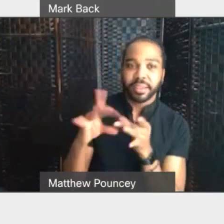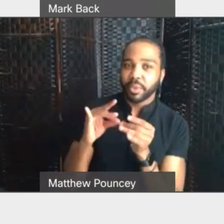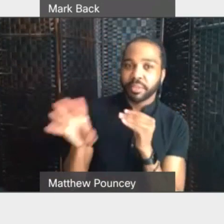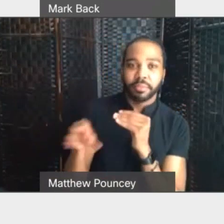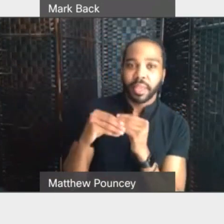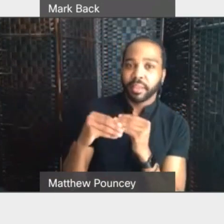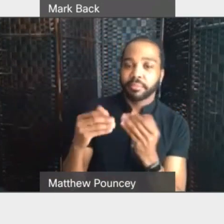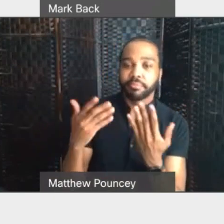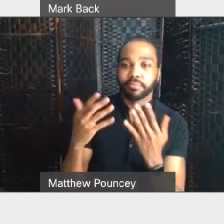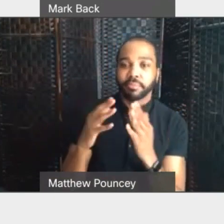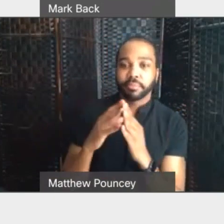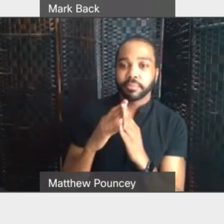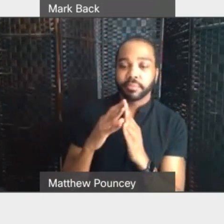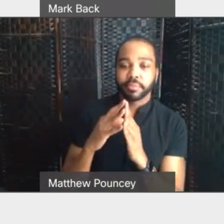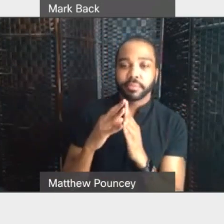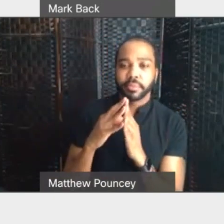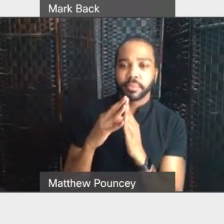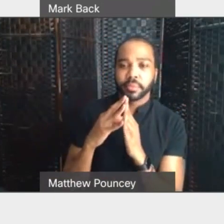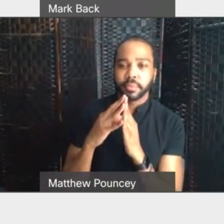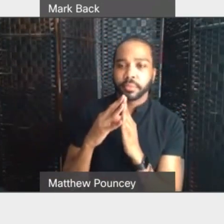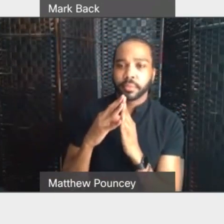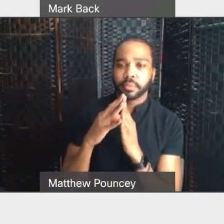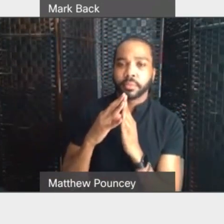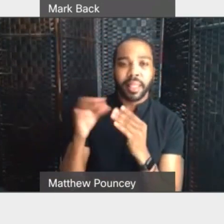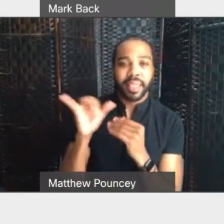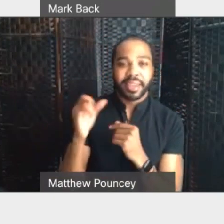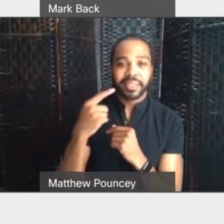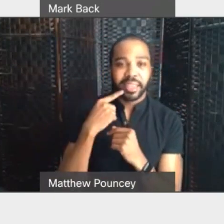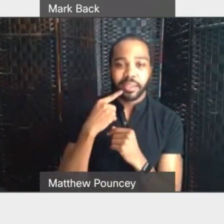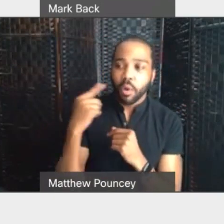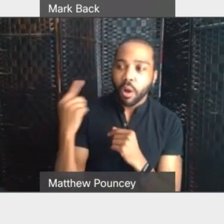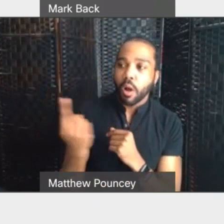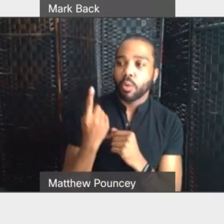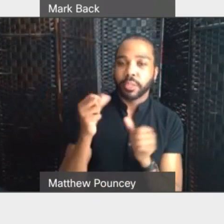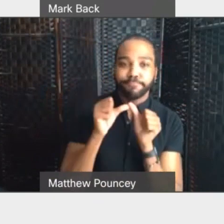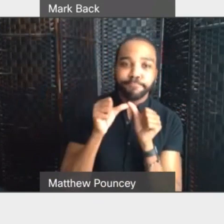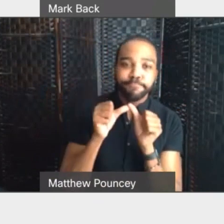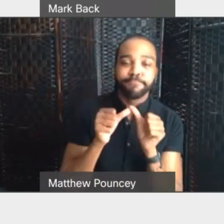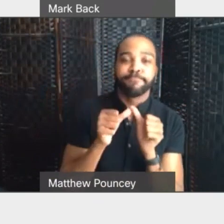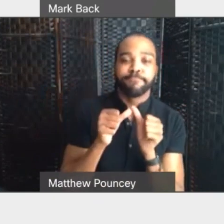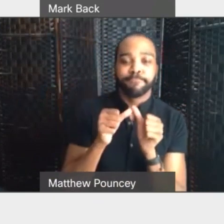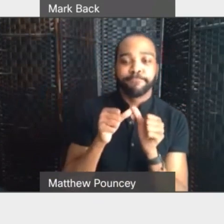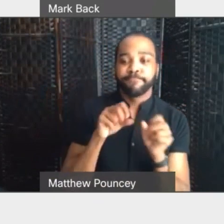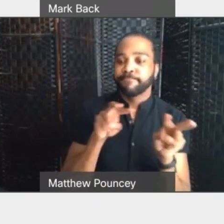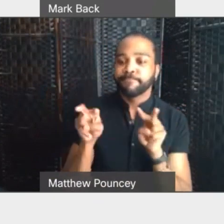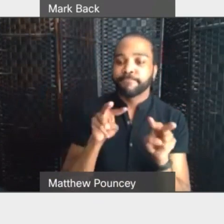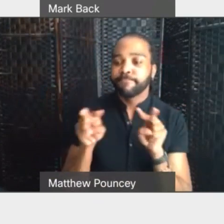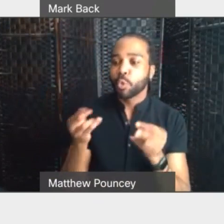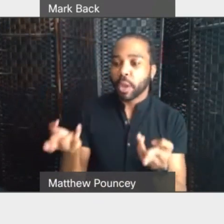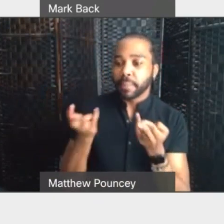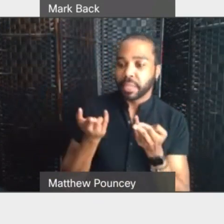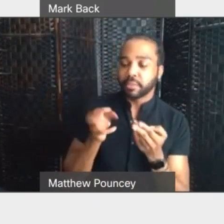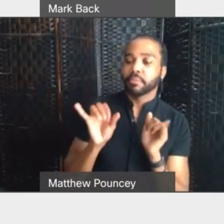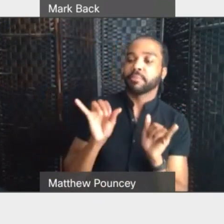we are, you know, like I said, we're constantly reevaluating the recommendations,